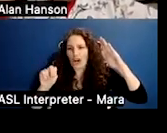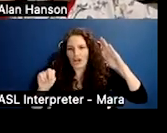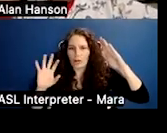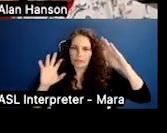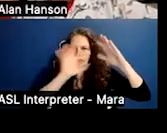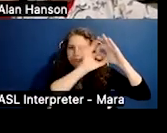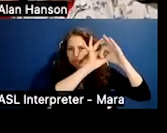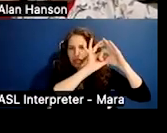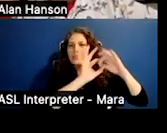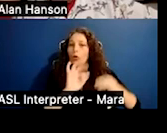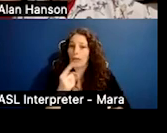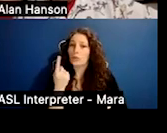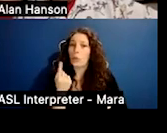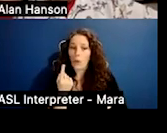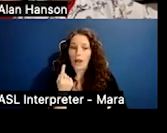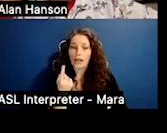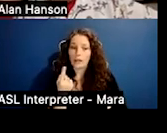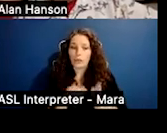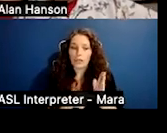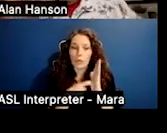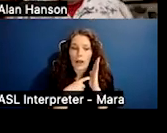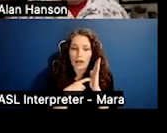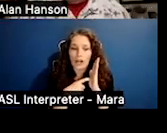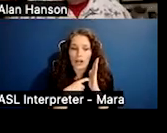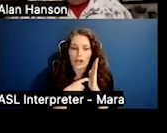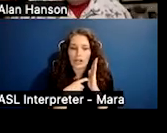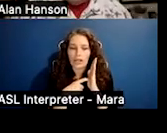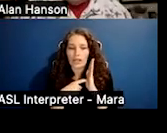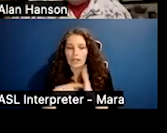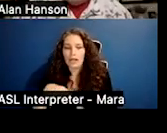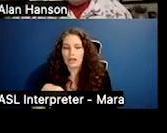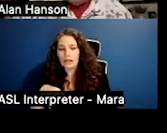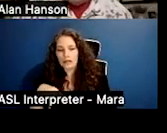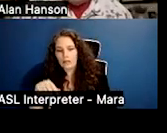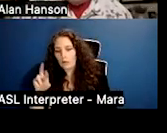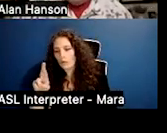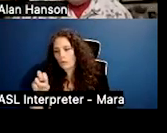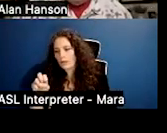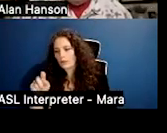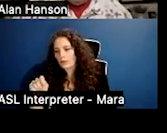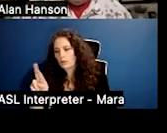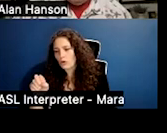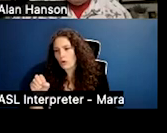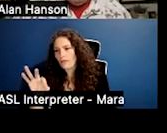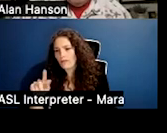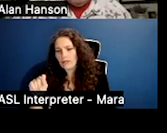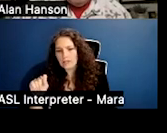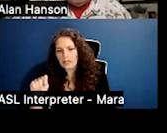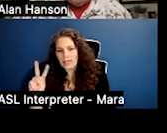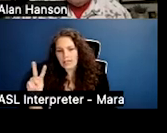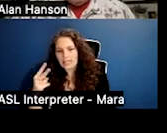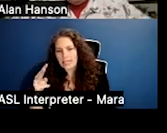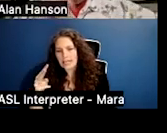that's definitely one of the requirements of the retrofitting. Thank you. And there's the second one asking if